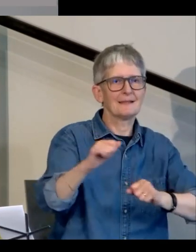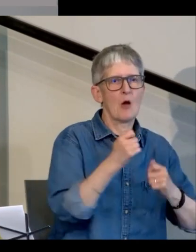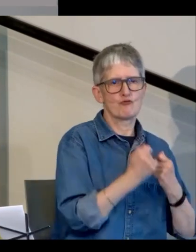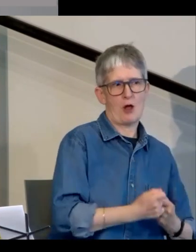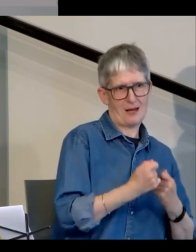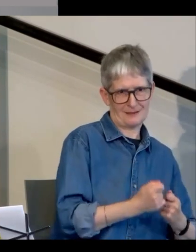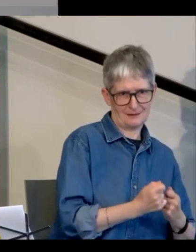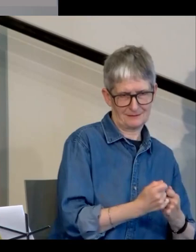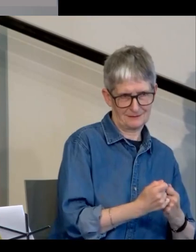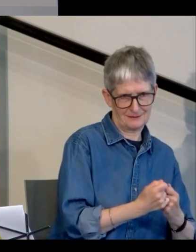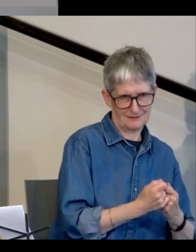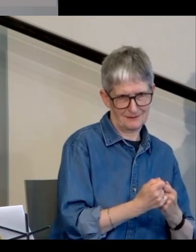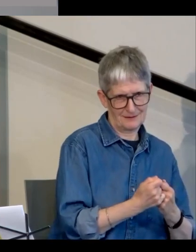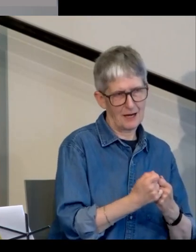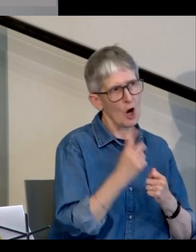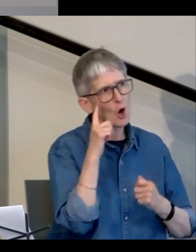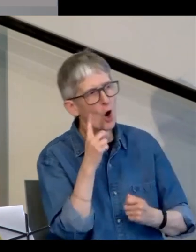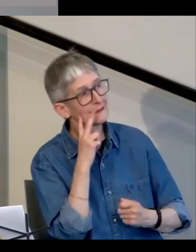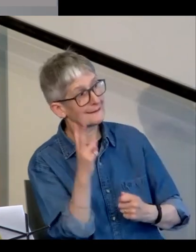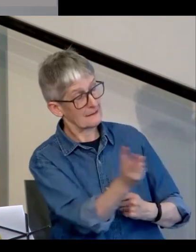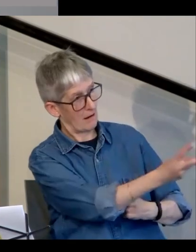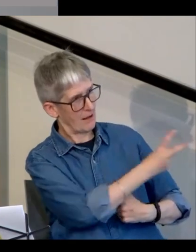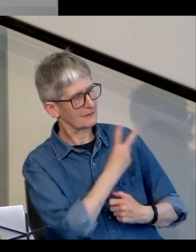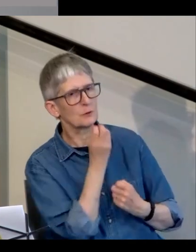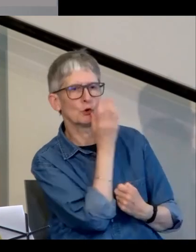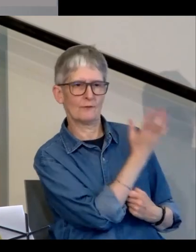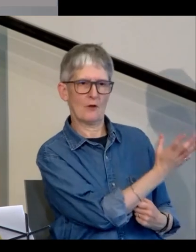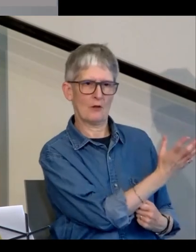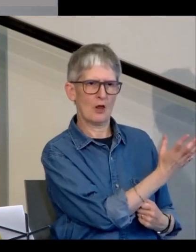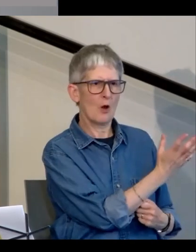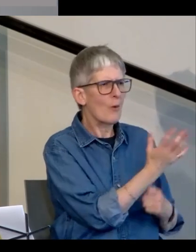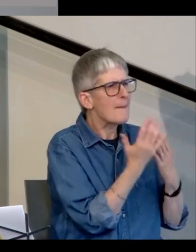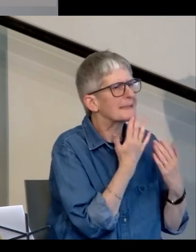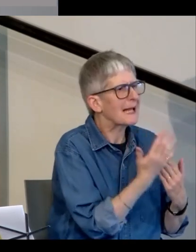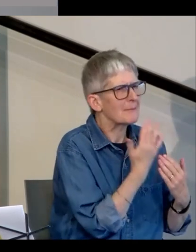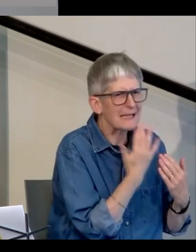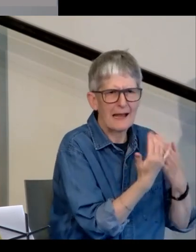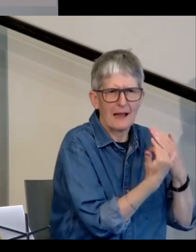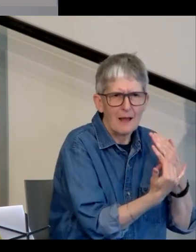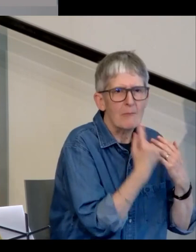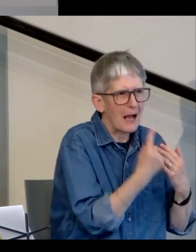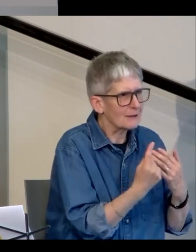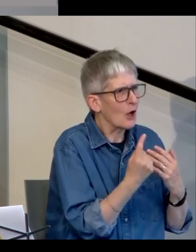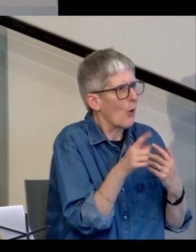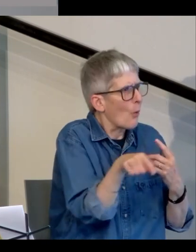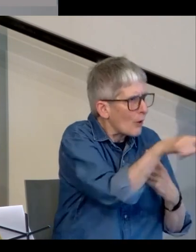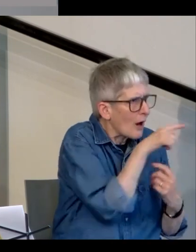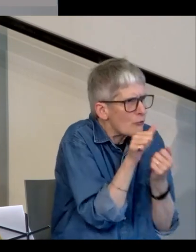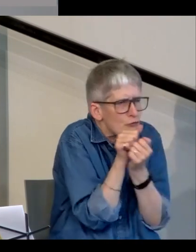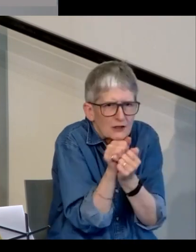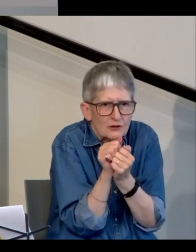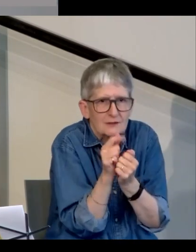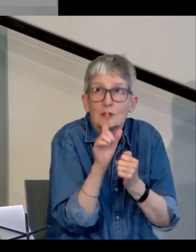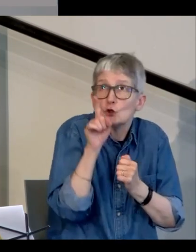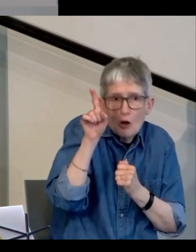imperfections, he sees us as beautiful. Each one of us is precious in his sight and worthy